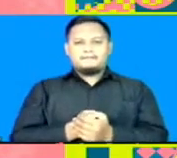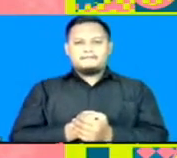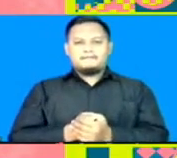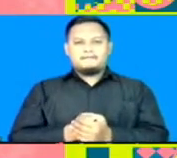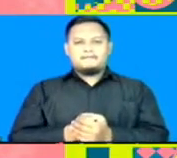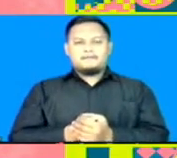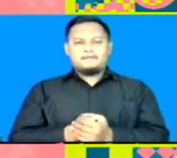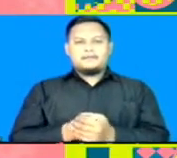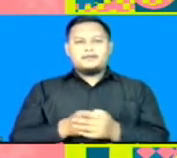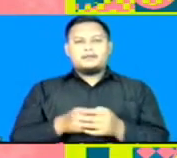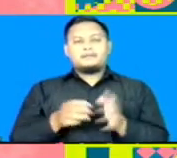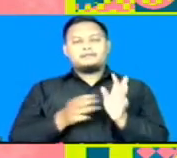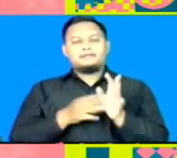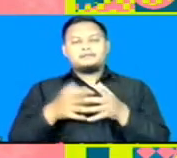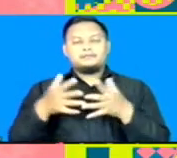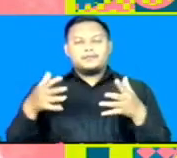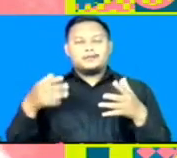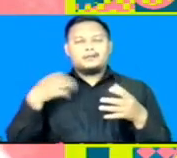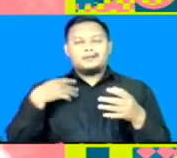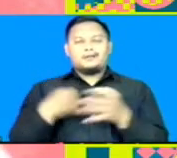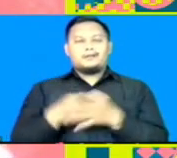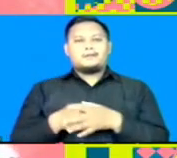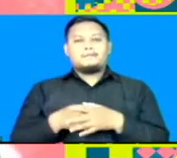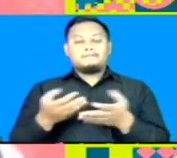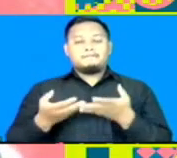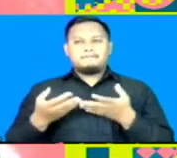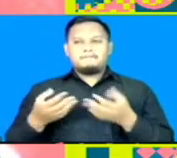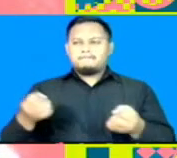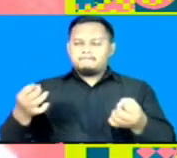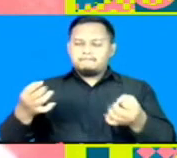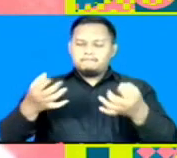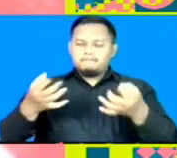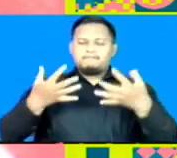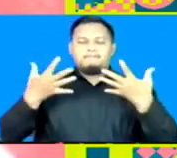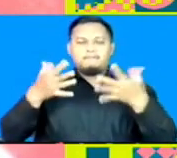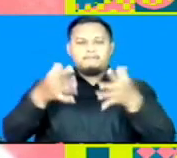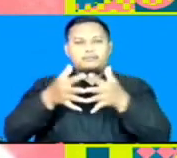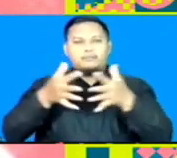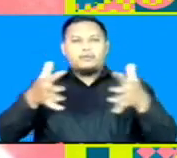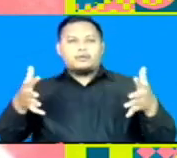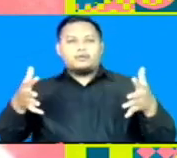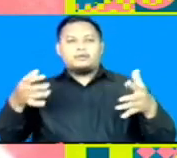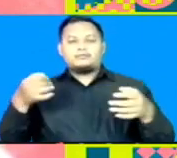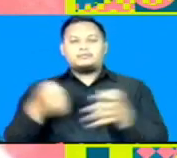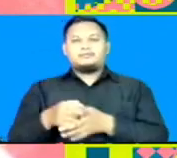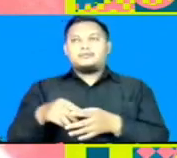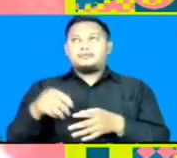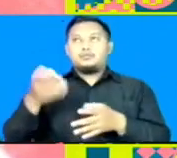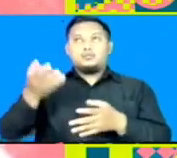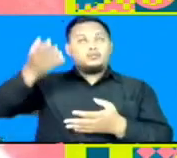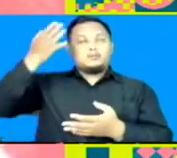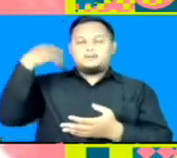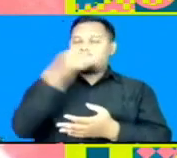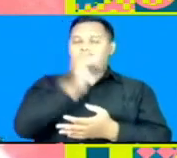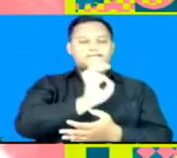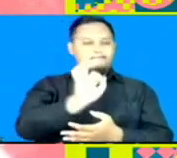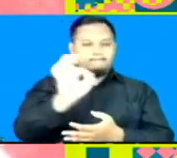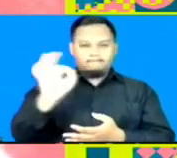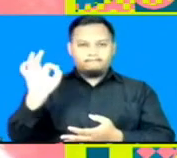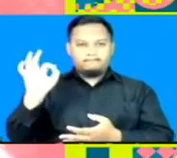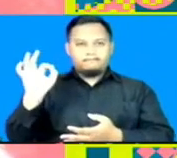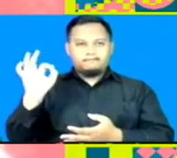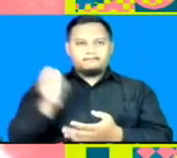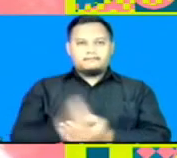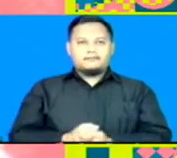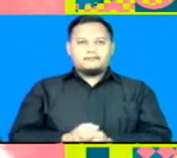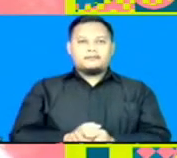the extent that the world has never seen before. Pandemic is not over yet, but now we are also facing increasing